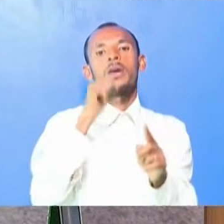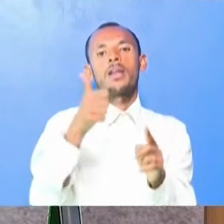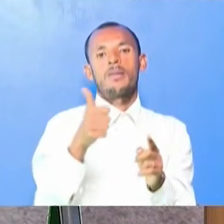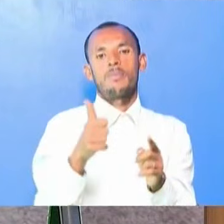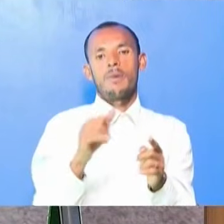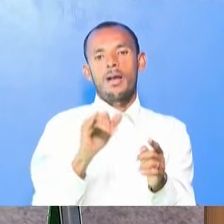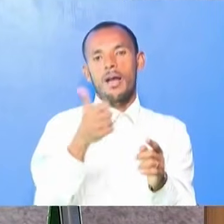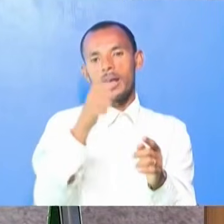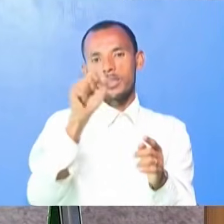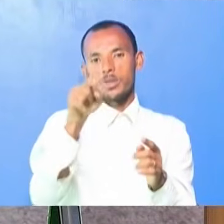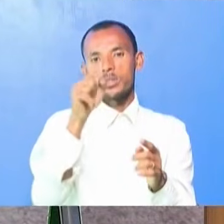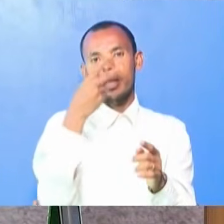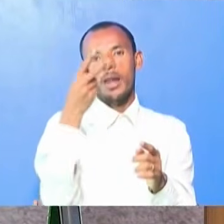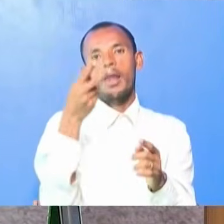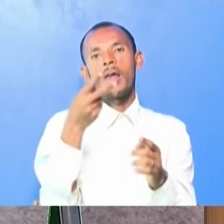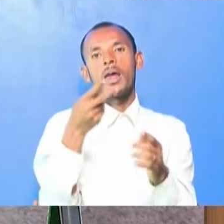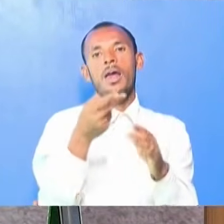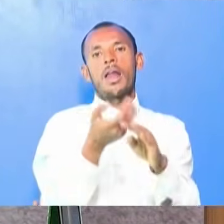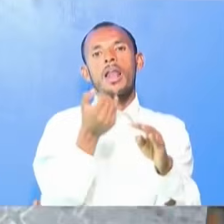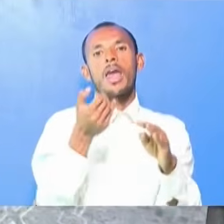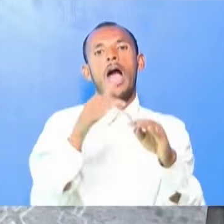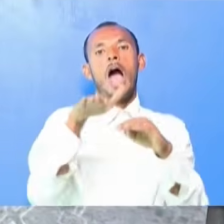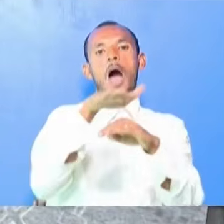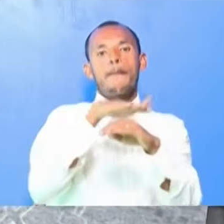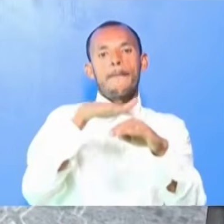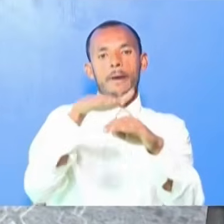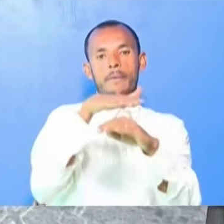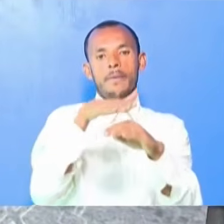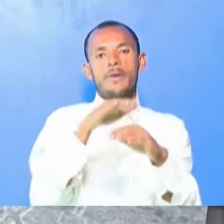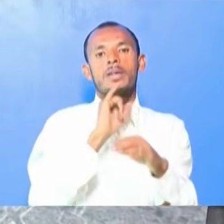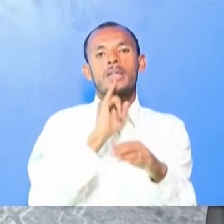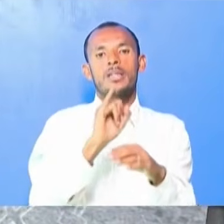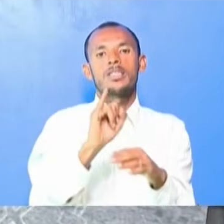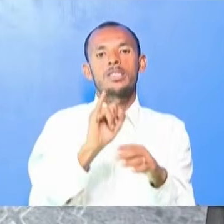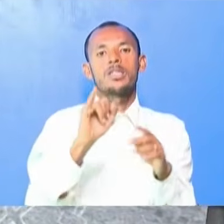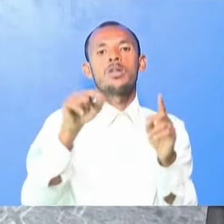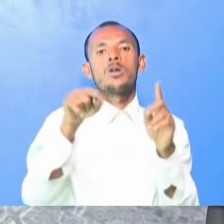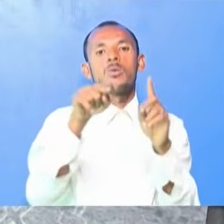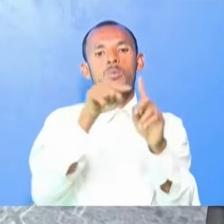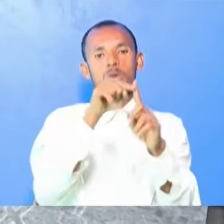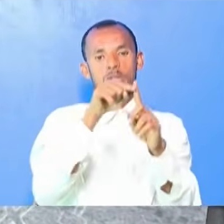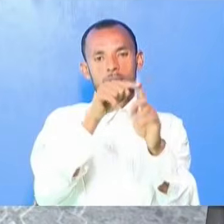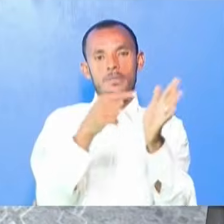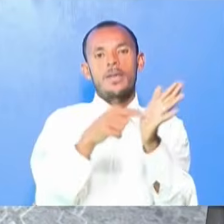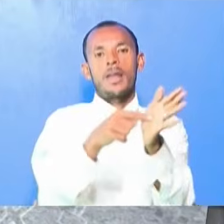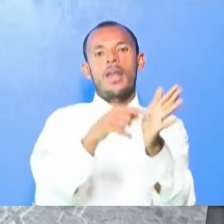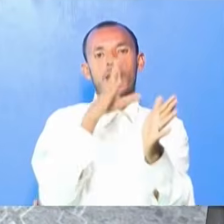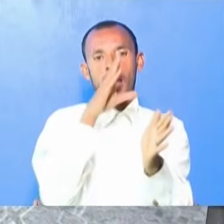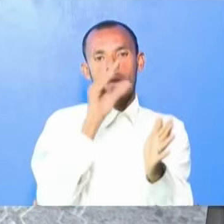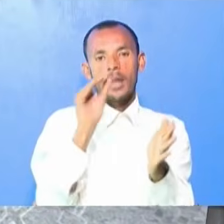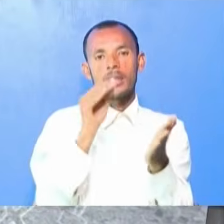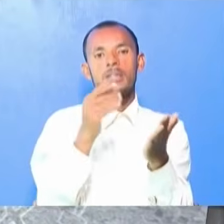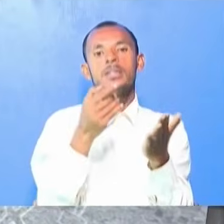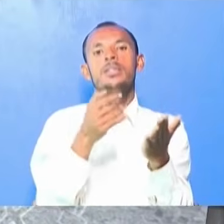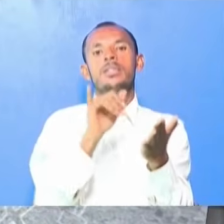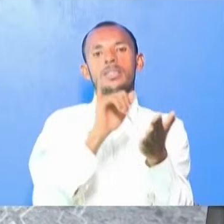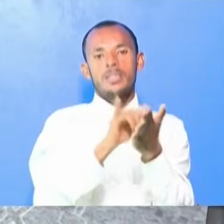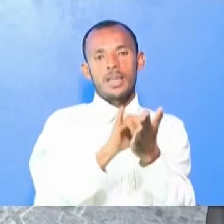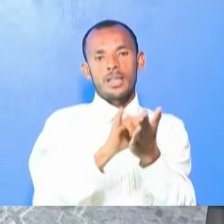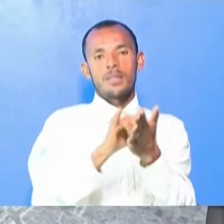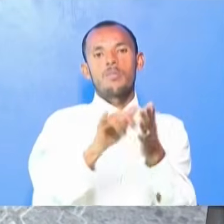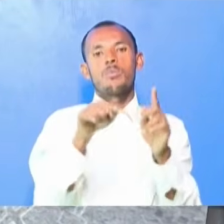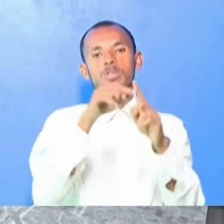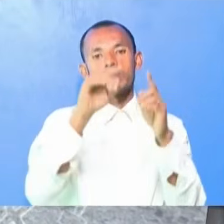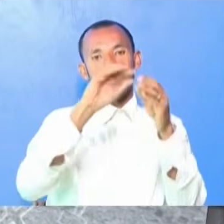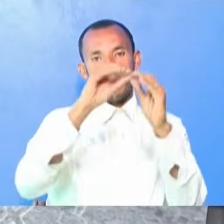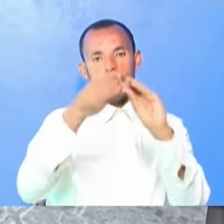said earlier, a number above 0 is indicated by plus sign, and that number is this positive.